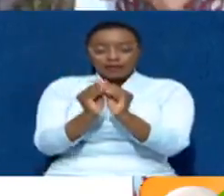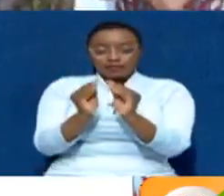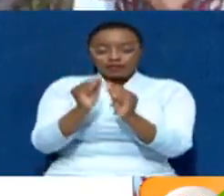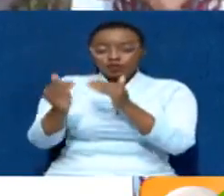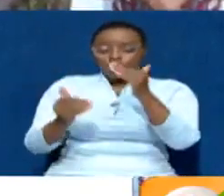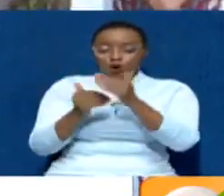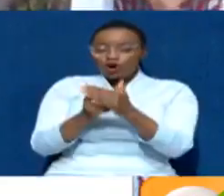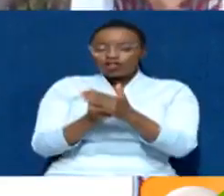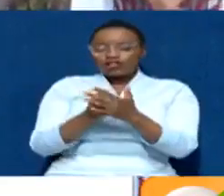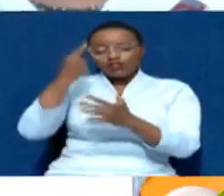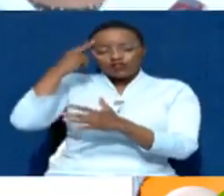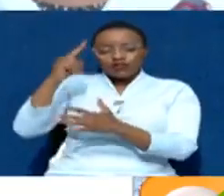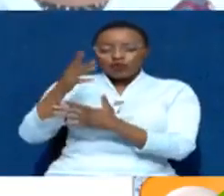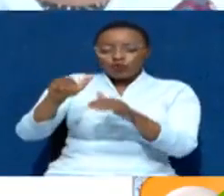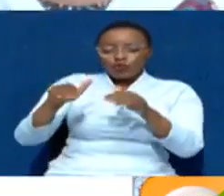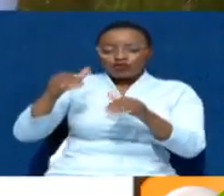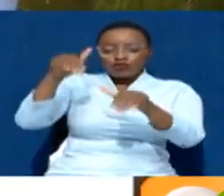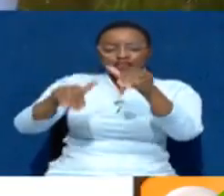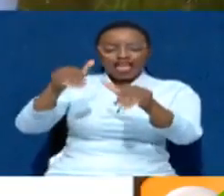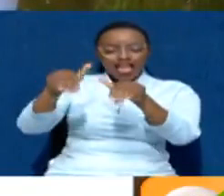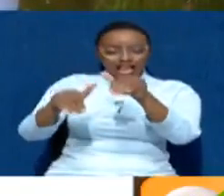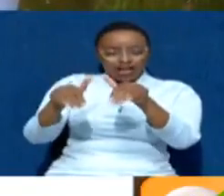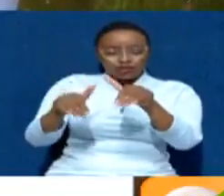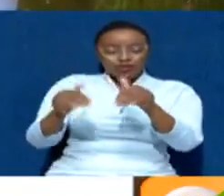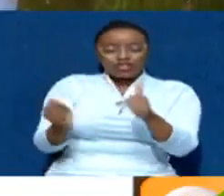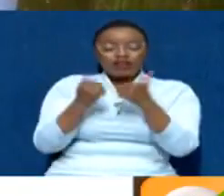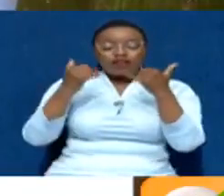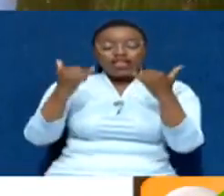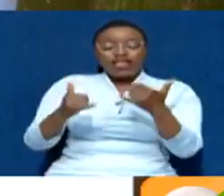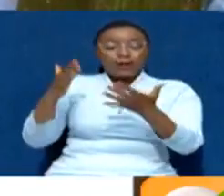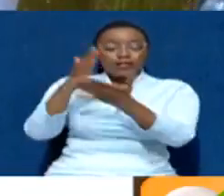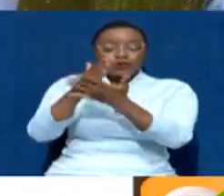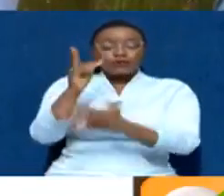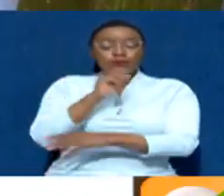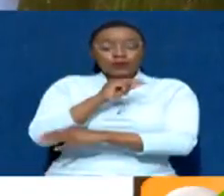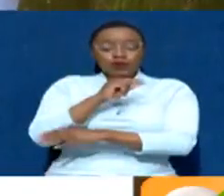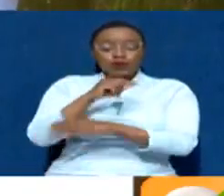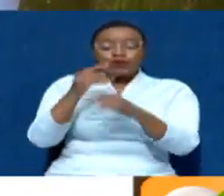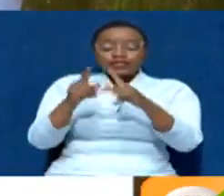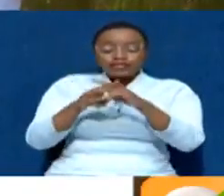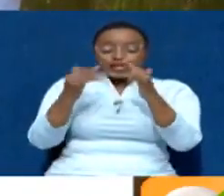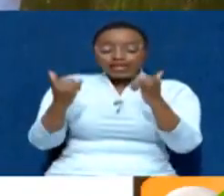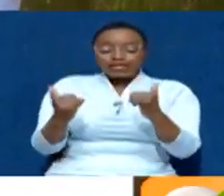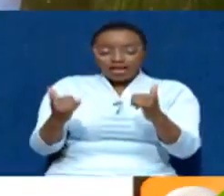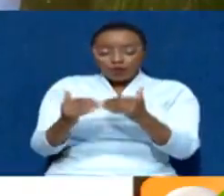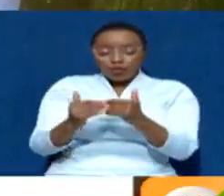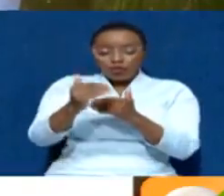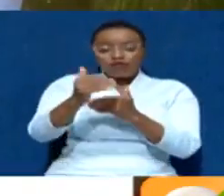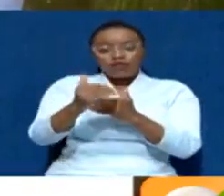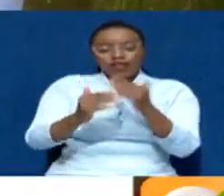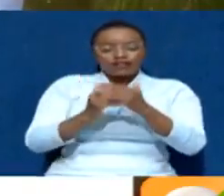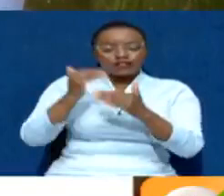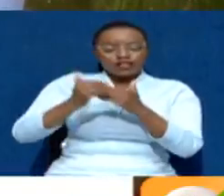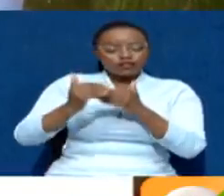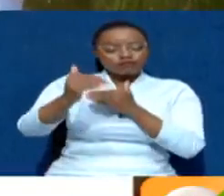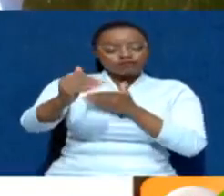meetings for impending by-elections, are hereby suspended with immediate effect for a